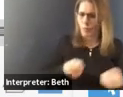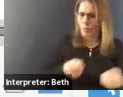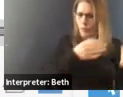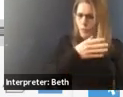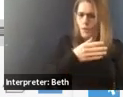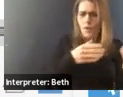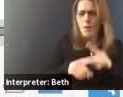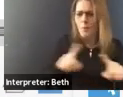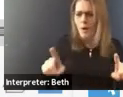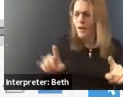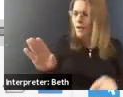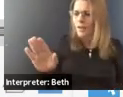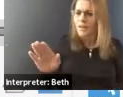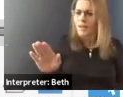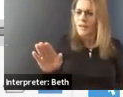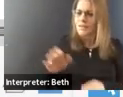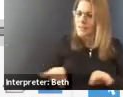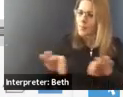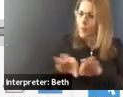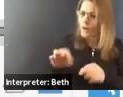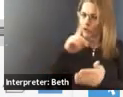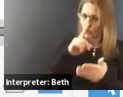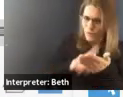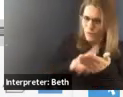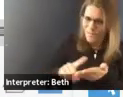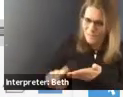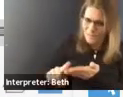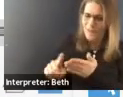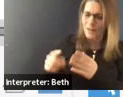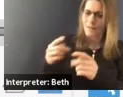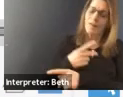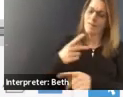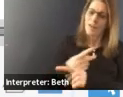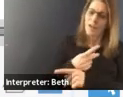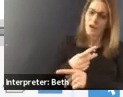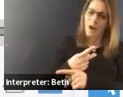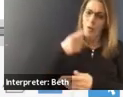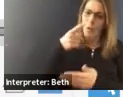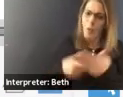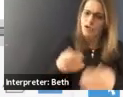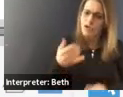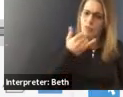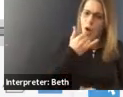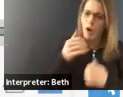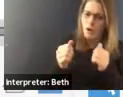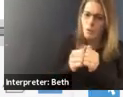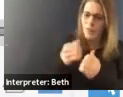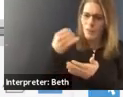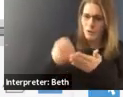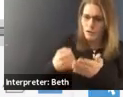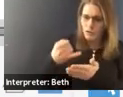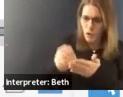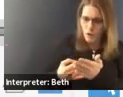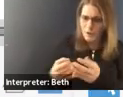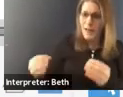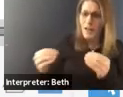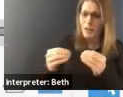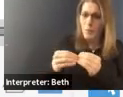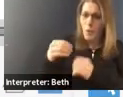investigator. Figure out what's wrong with that drawing. And the more times you figure that